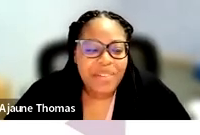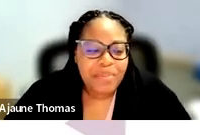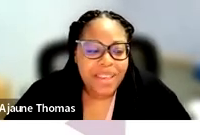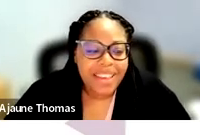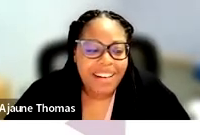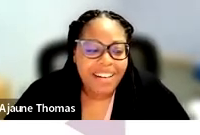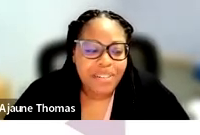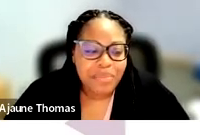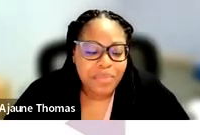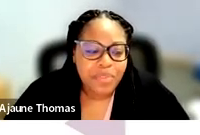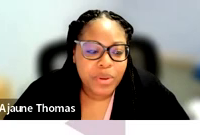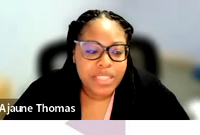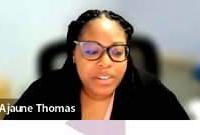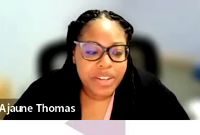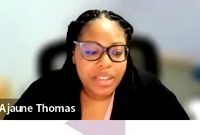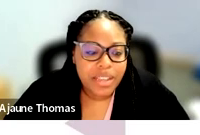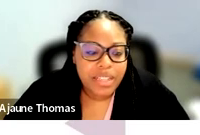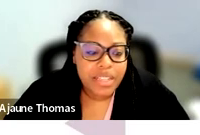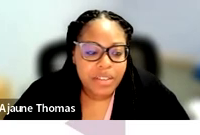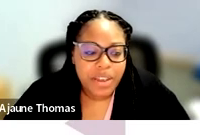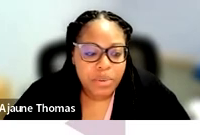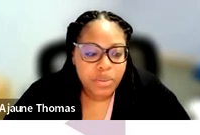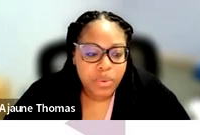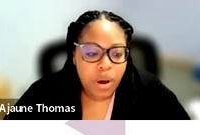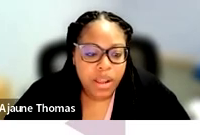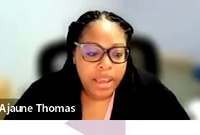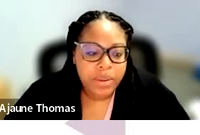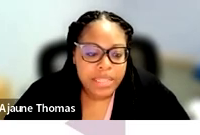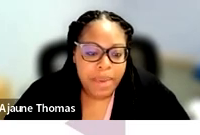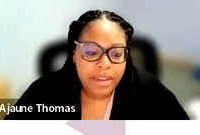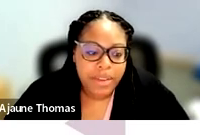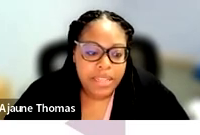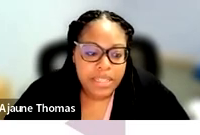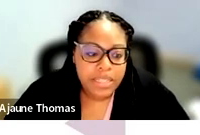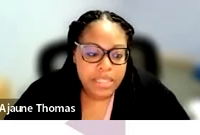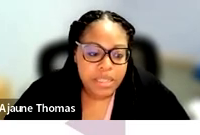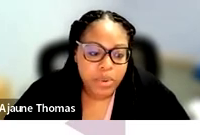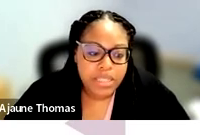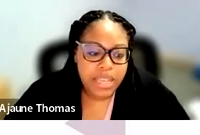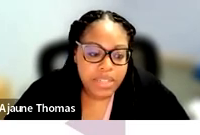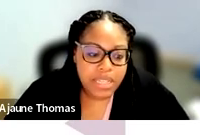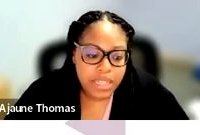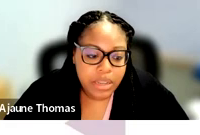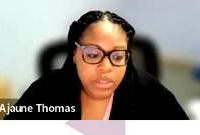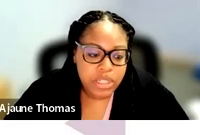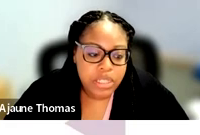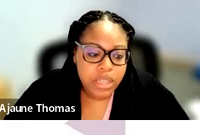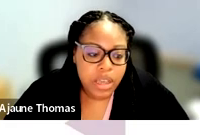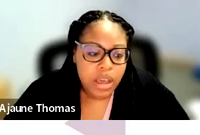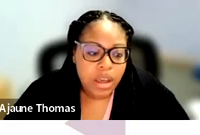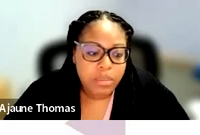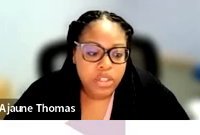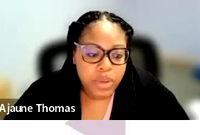And that would be for Siri. It's available through all iOS and Mac devices. It supports 17